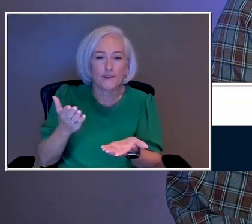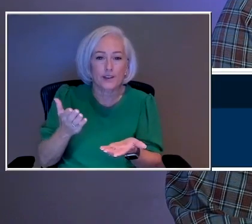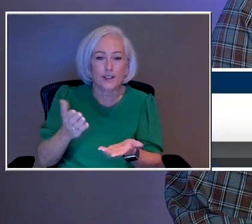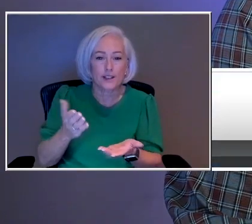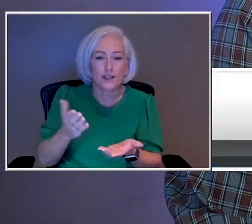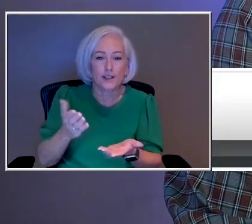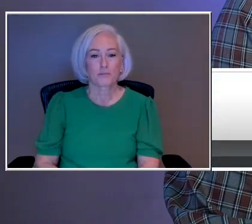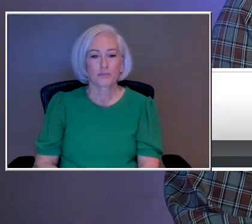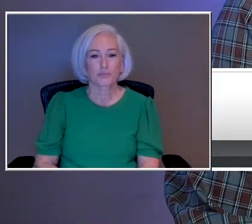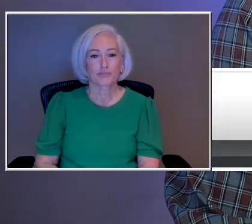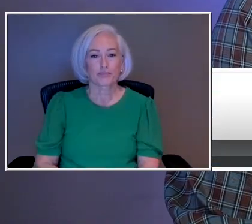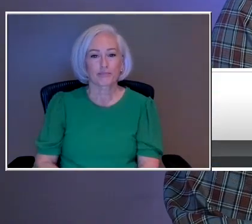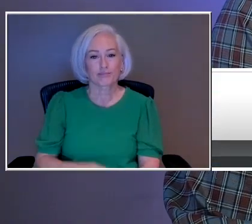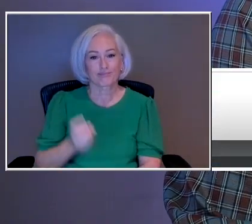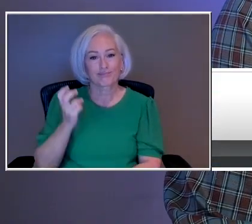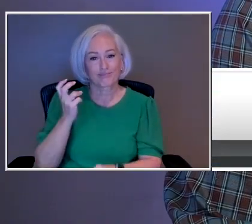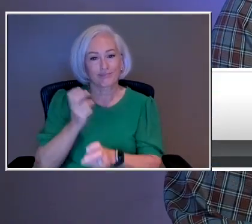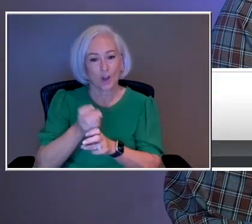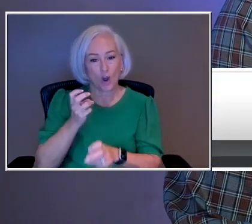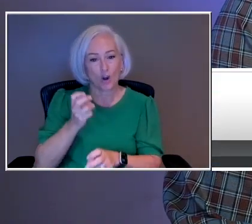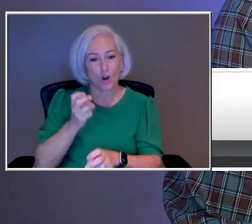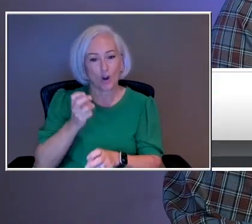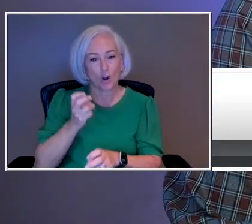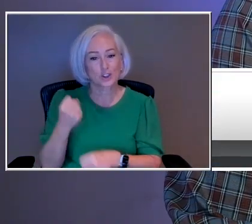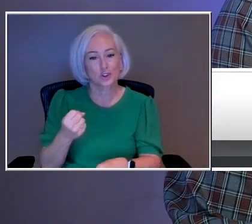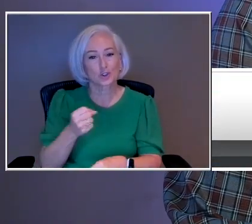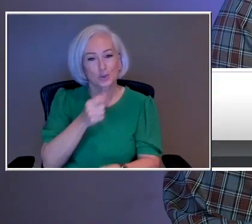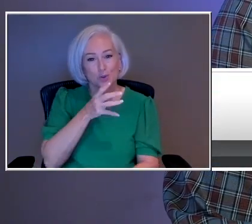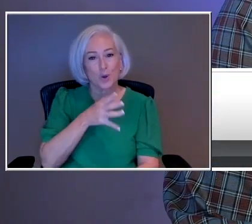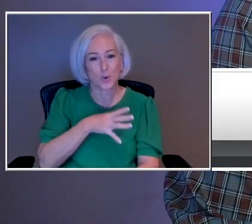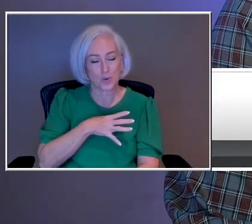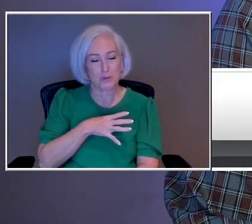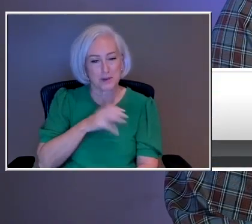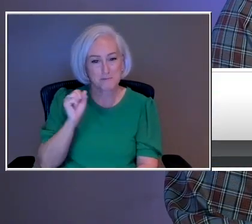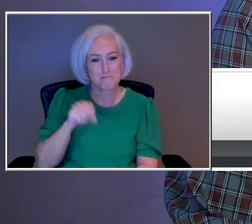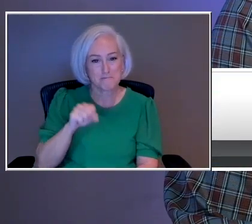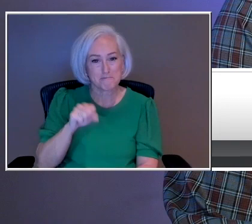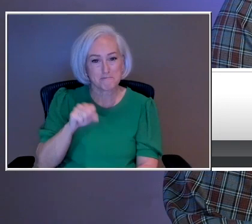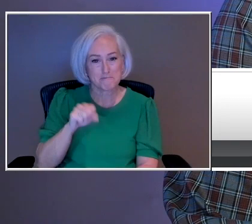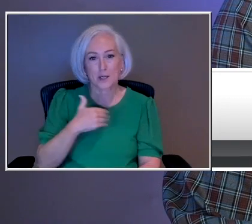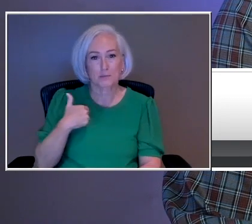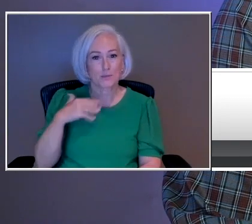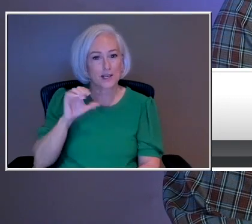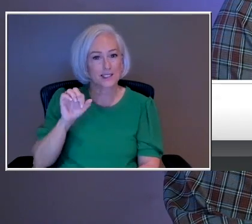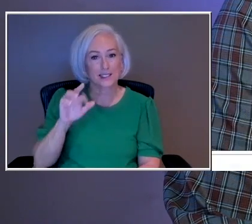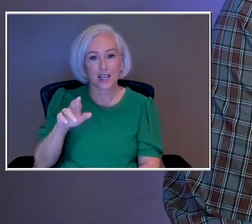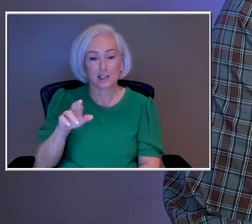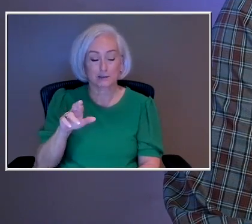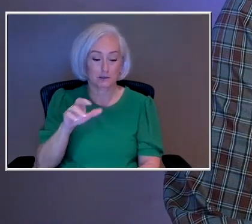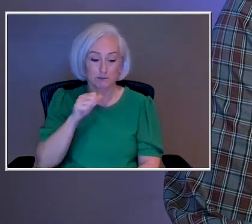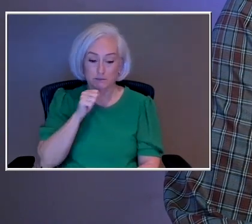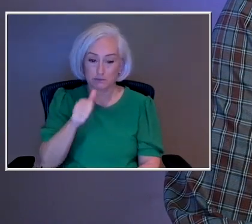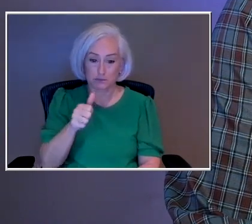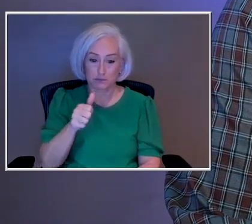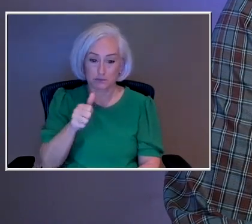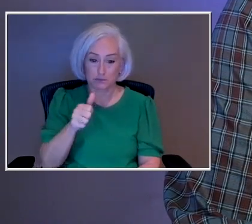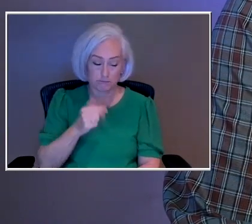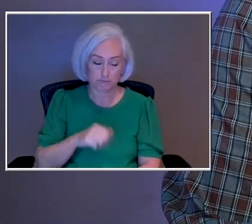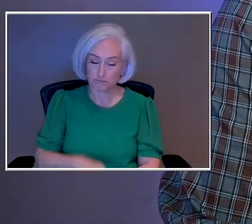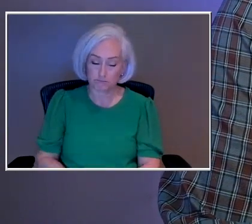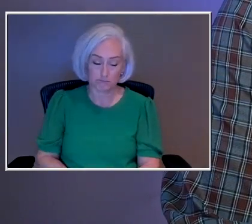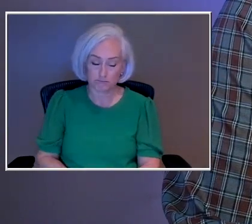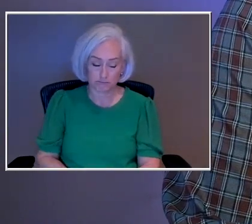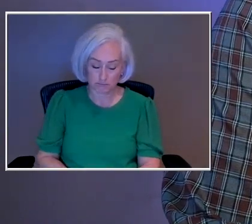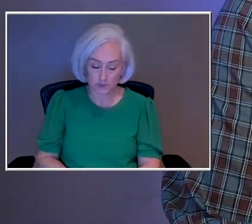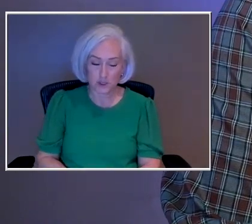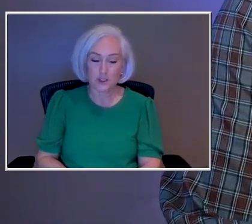She's a real strong woman, but breast cancer's no joke, and it's very difficult. It's real personal, I